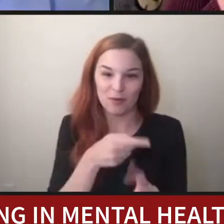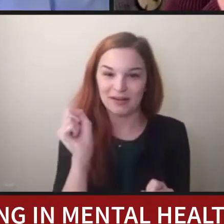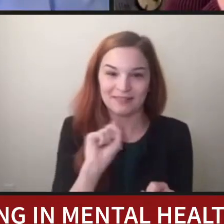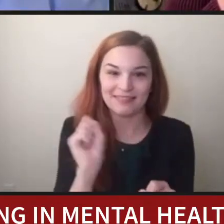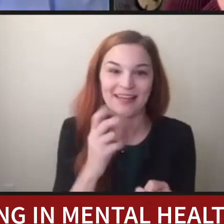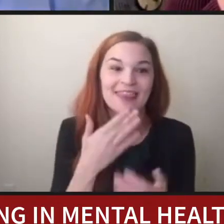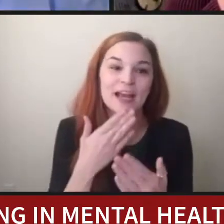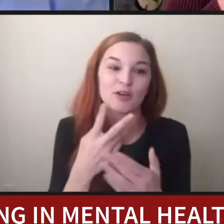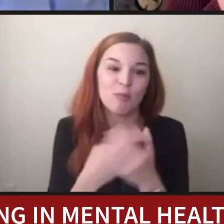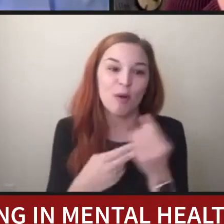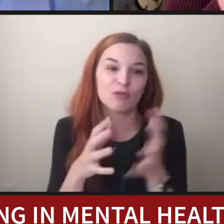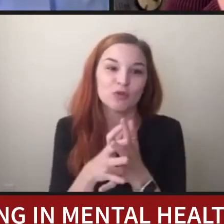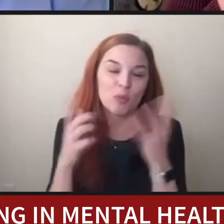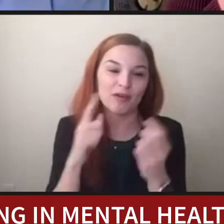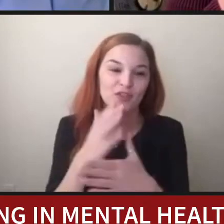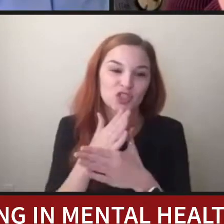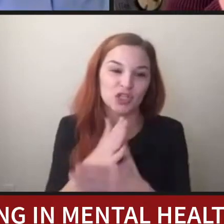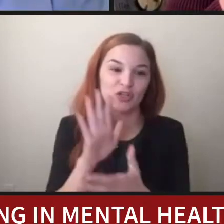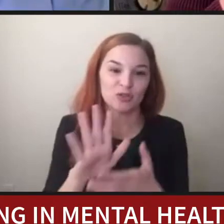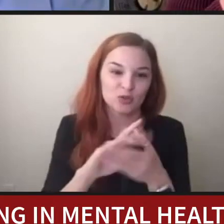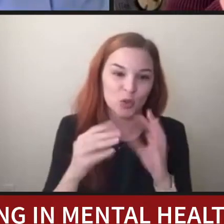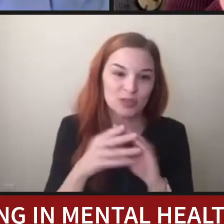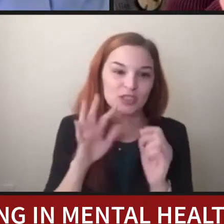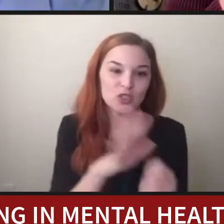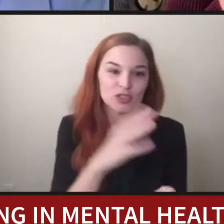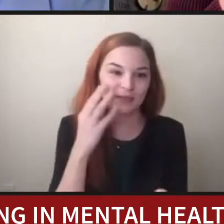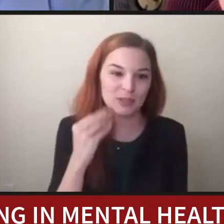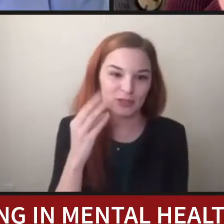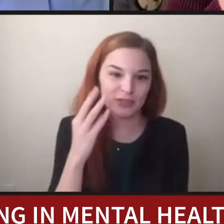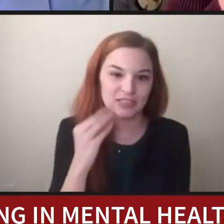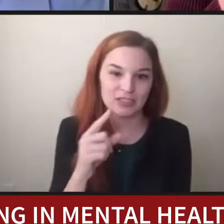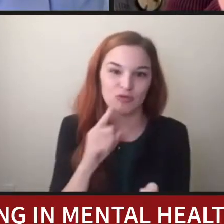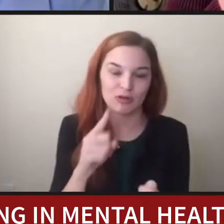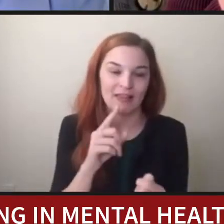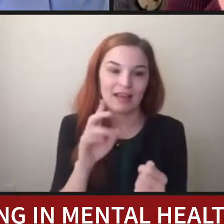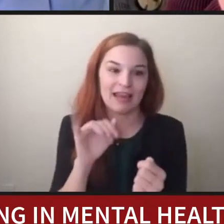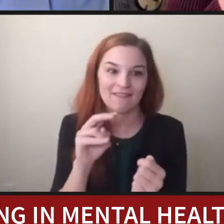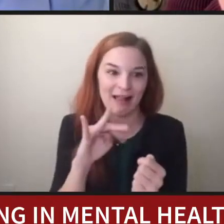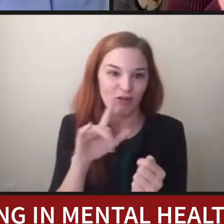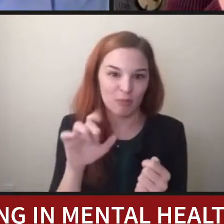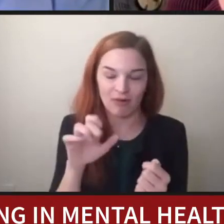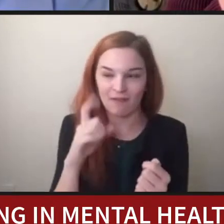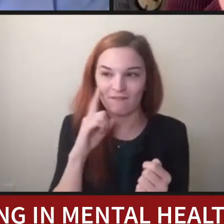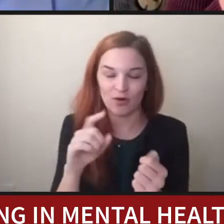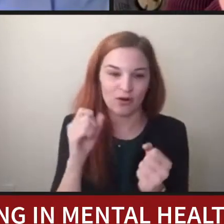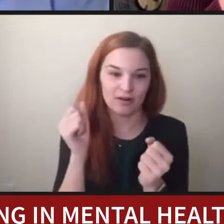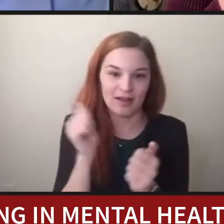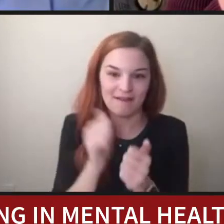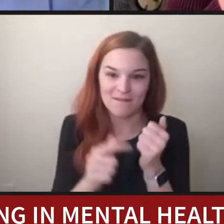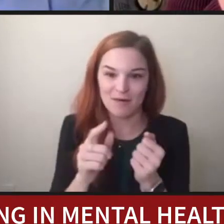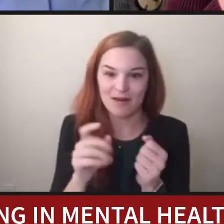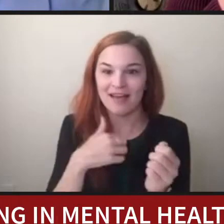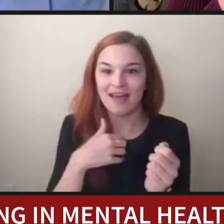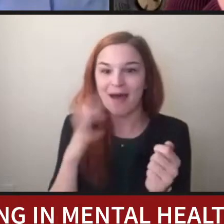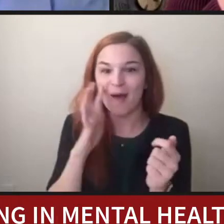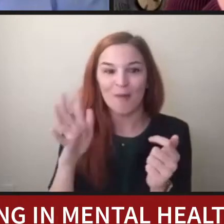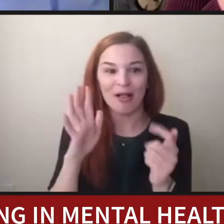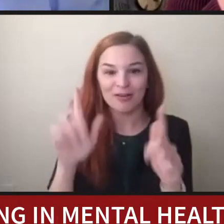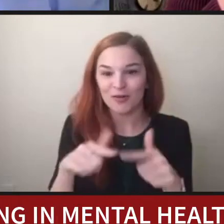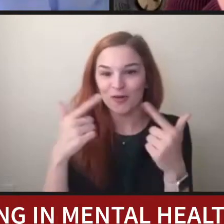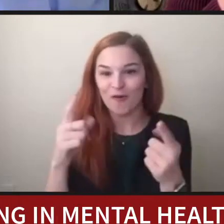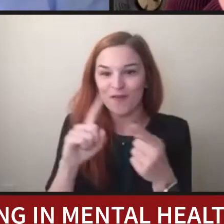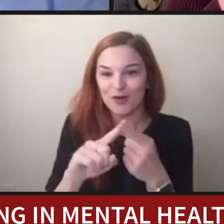Yes, and I think that's really powerful point that you just brought up. Thank you both so much for sharing your stories, your experiences. It is really invaluable